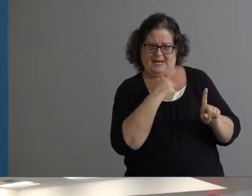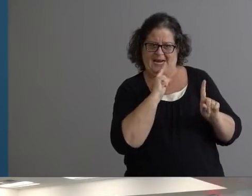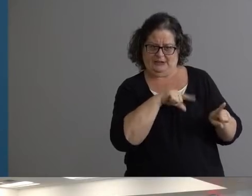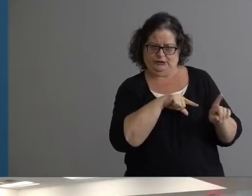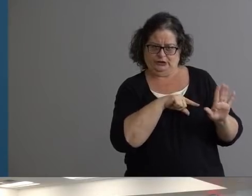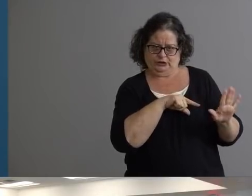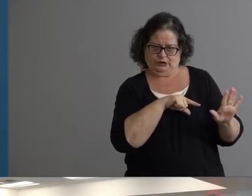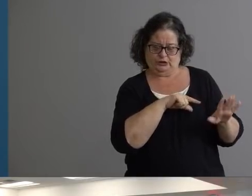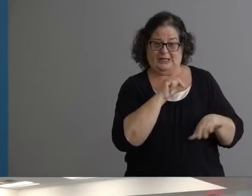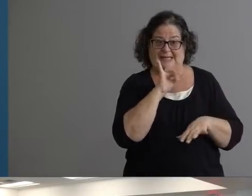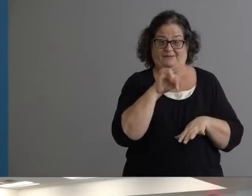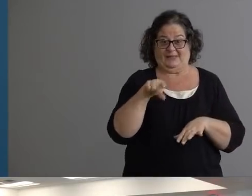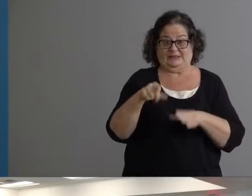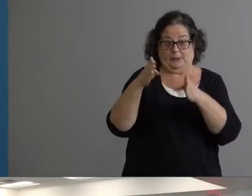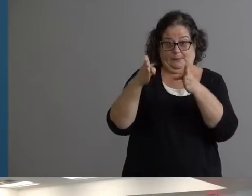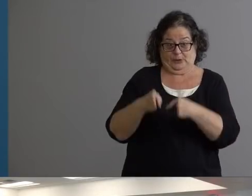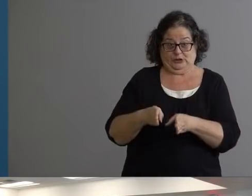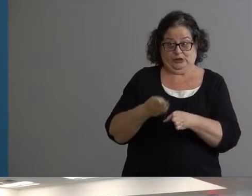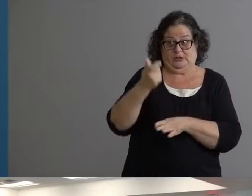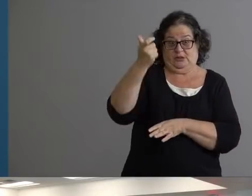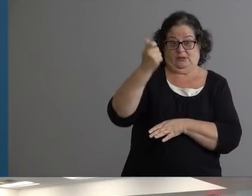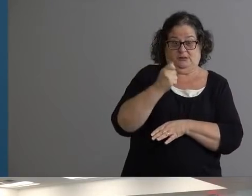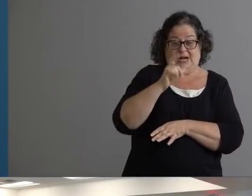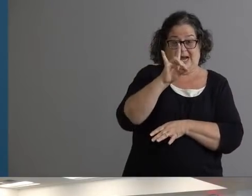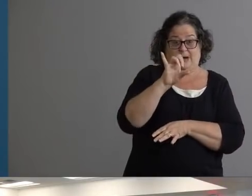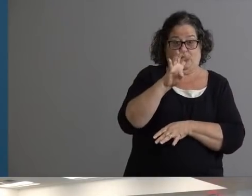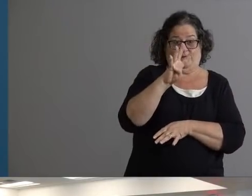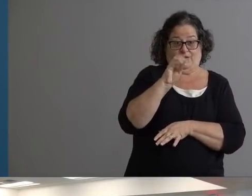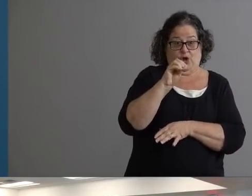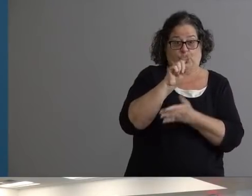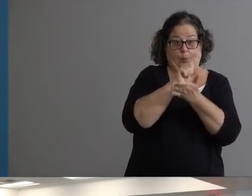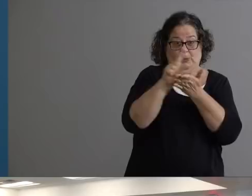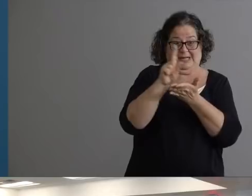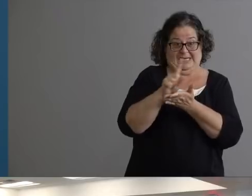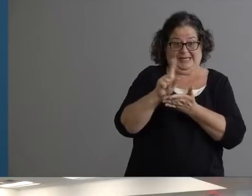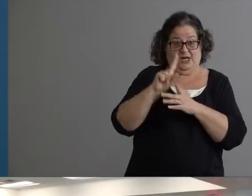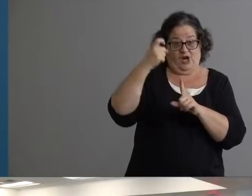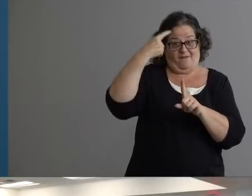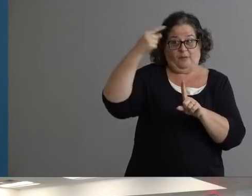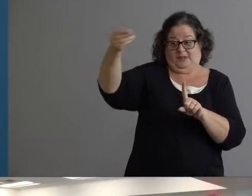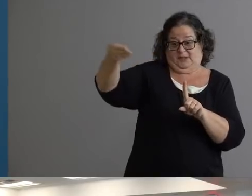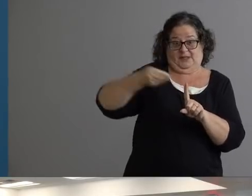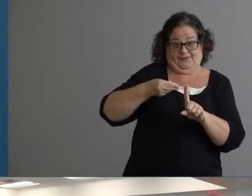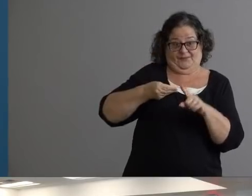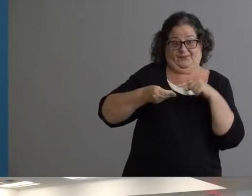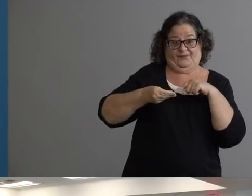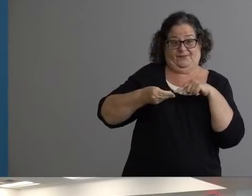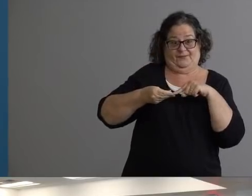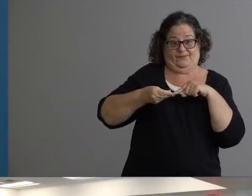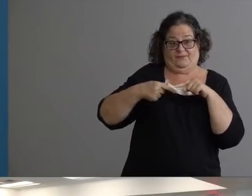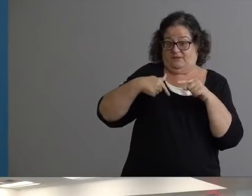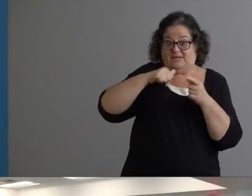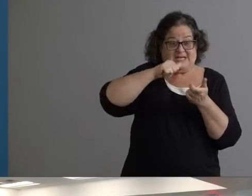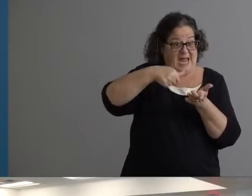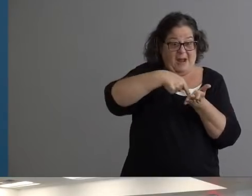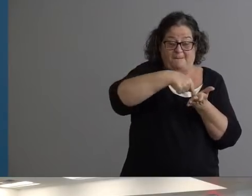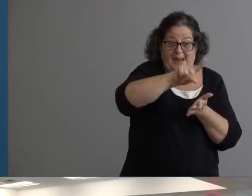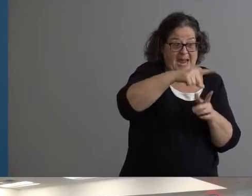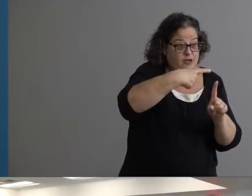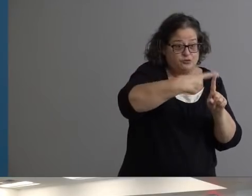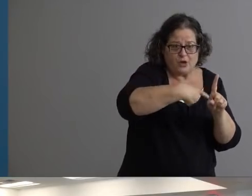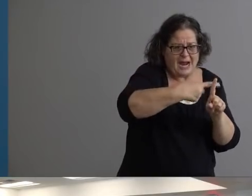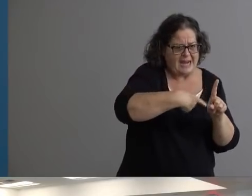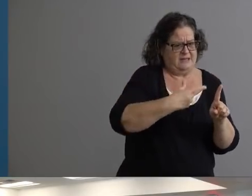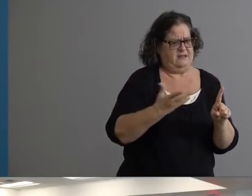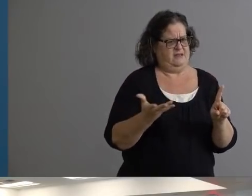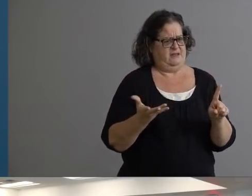week in assistance from the government and not remitting that for their rent, that's not